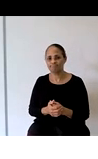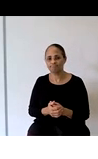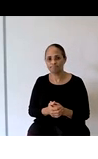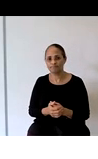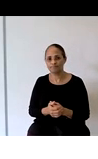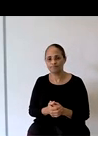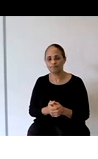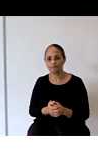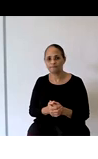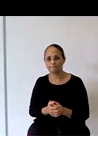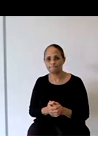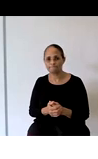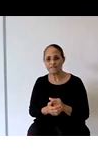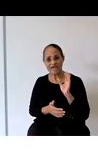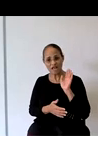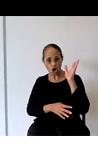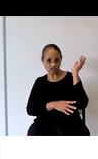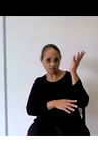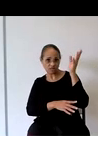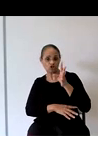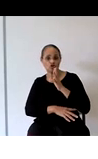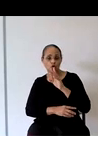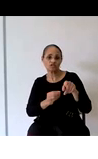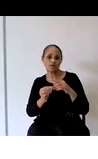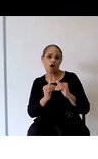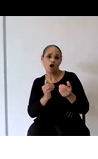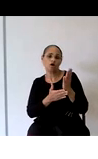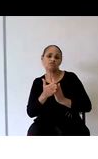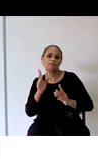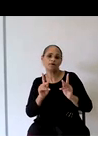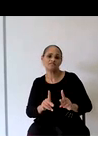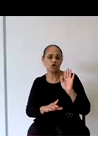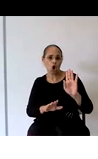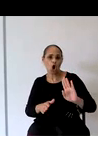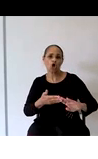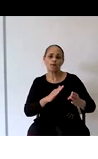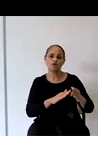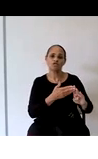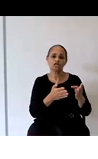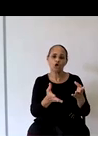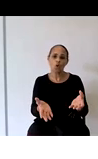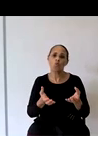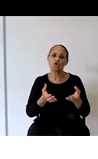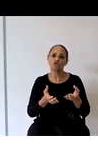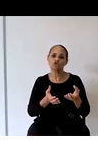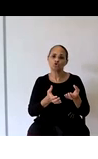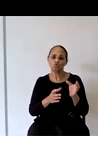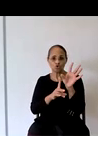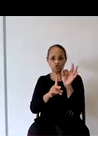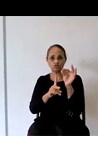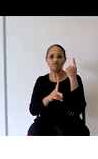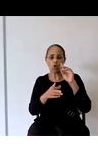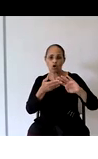In her speech, she talks about how someone in her community wanted to nominate her for a